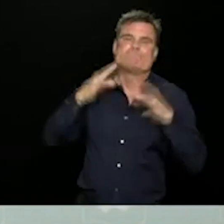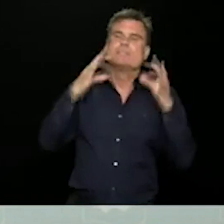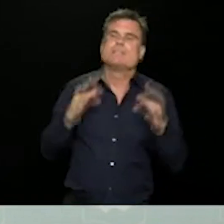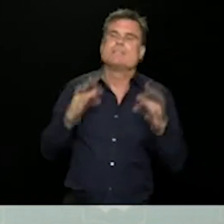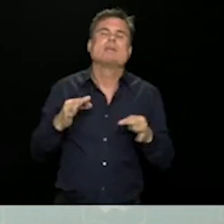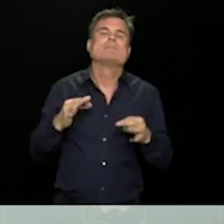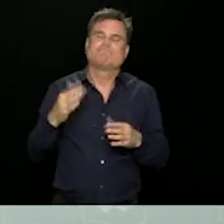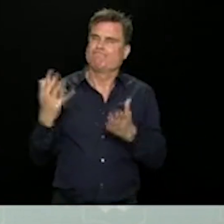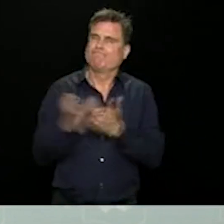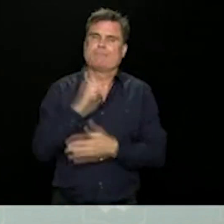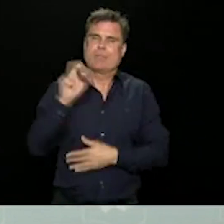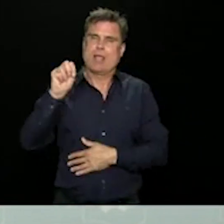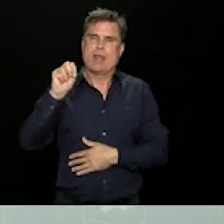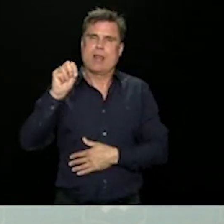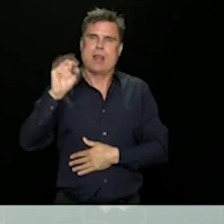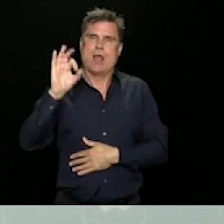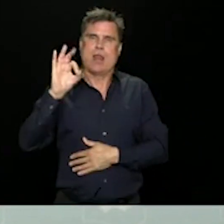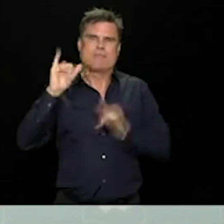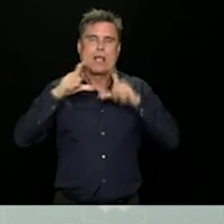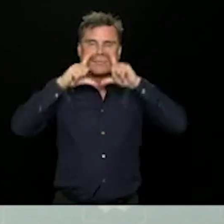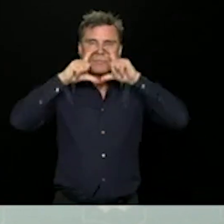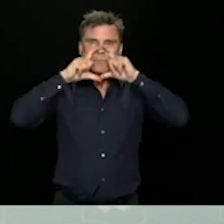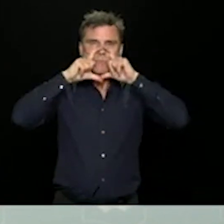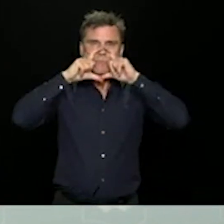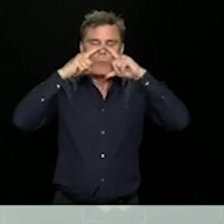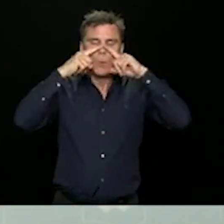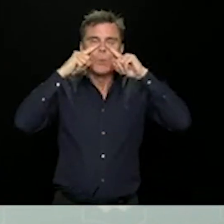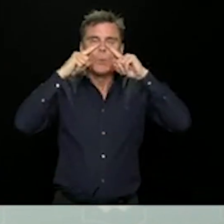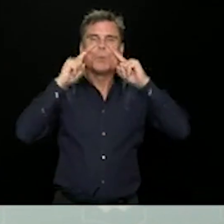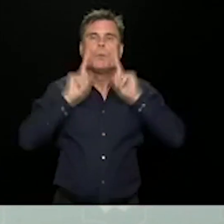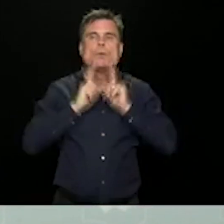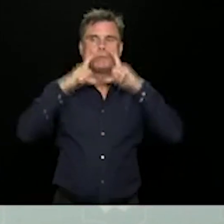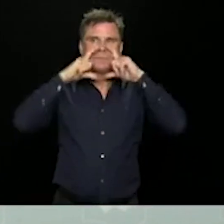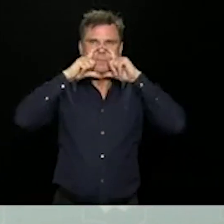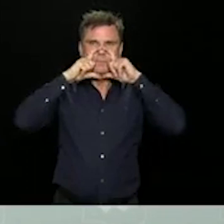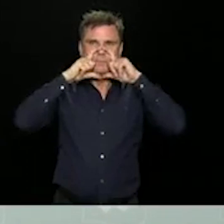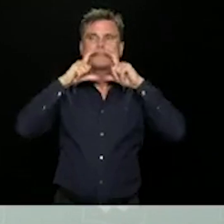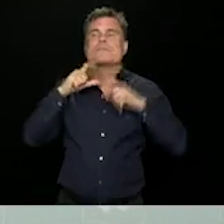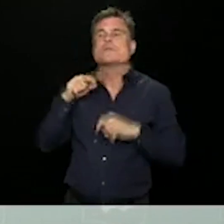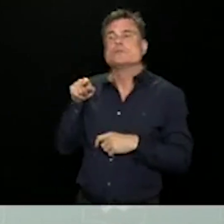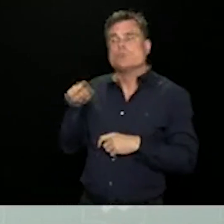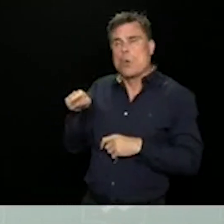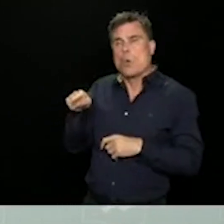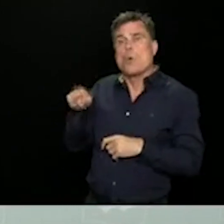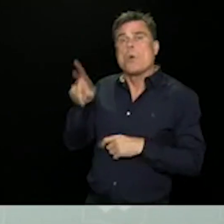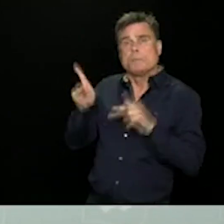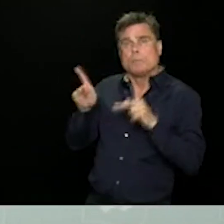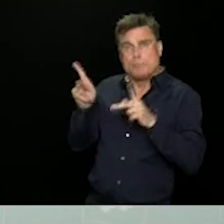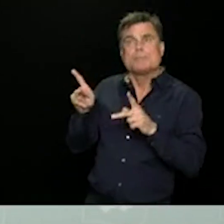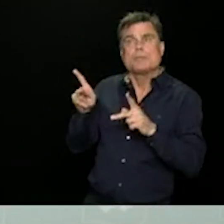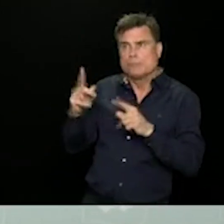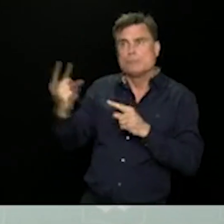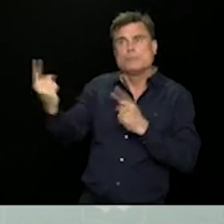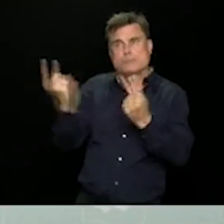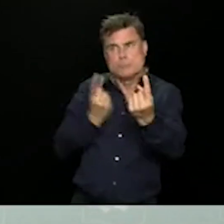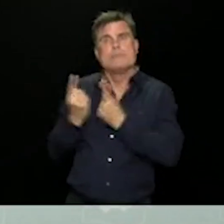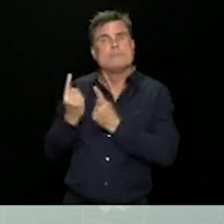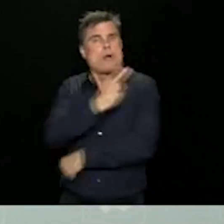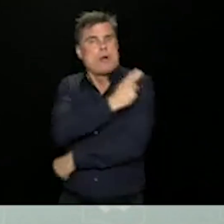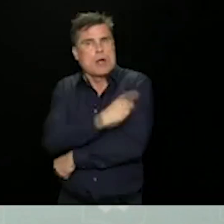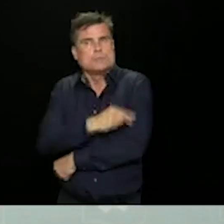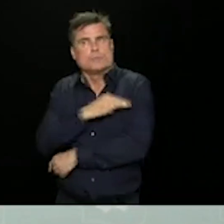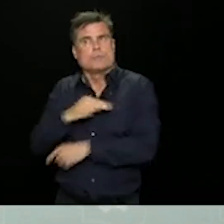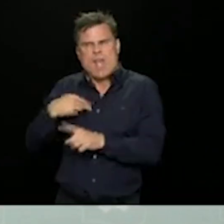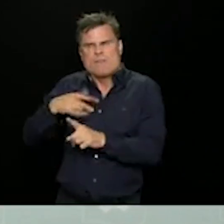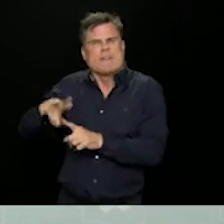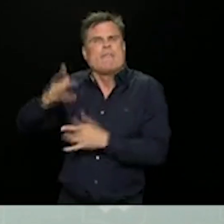understandably, about how it could be transmitted potentially through what we call aerosols. And so there was a very